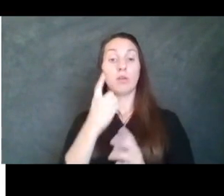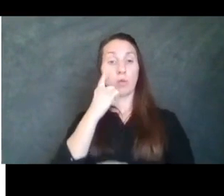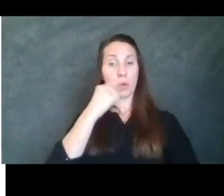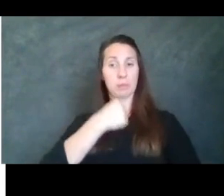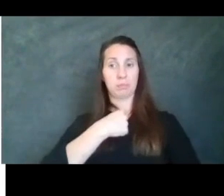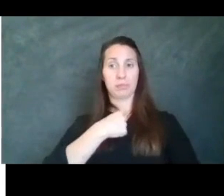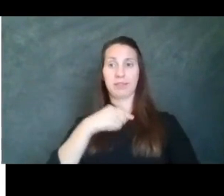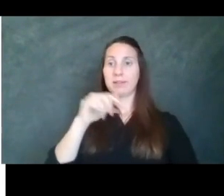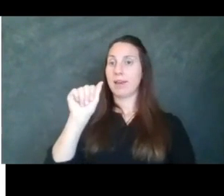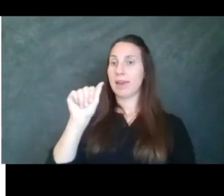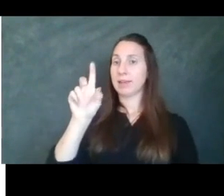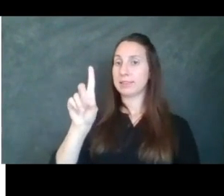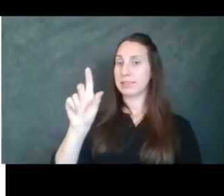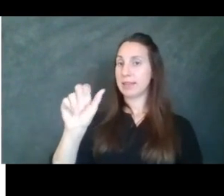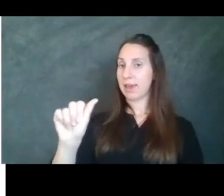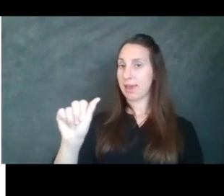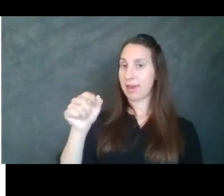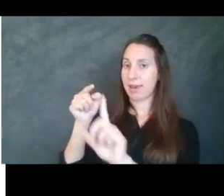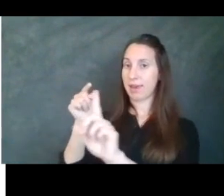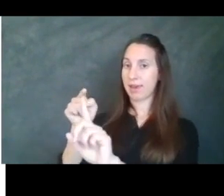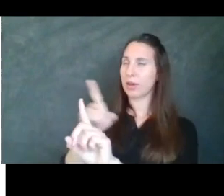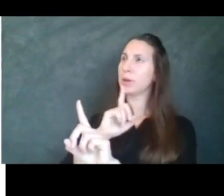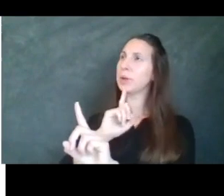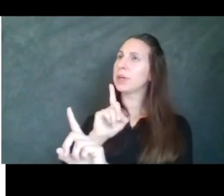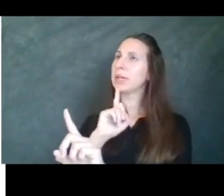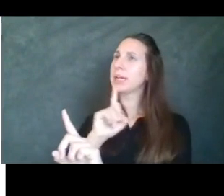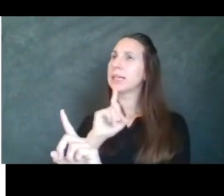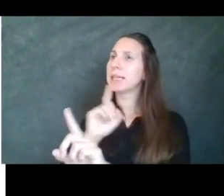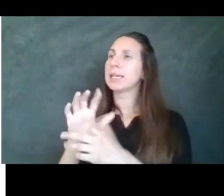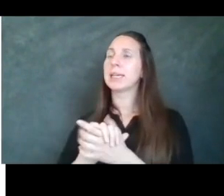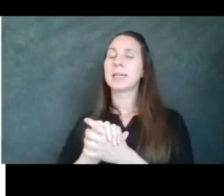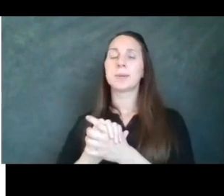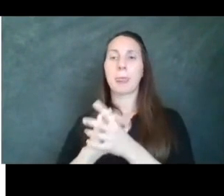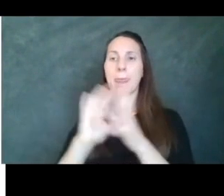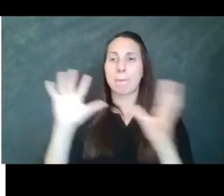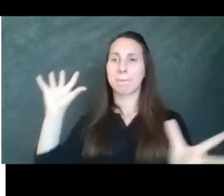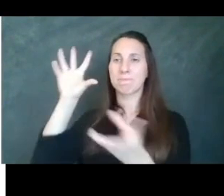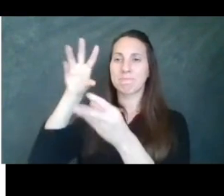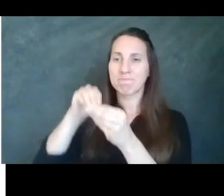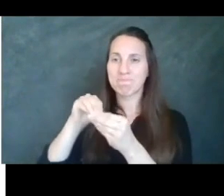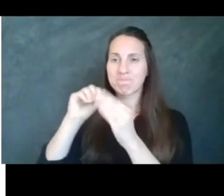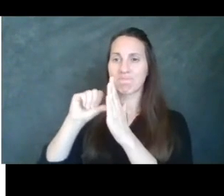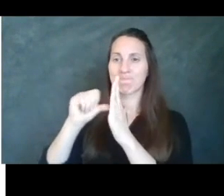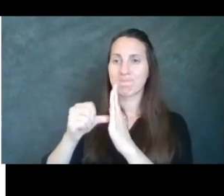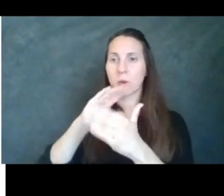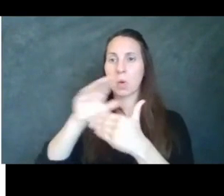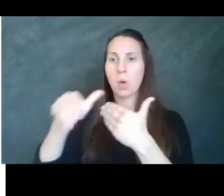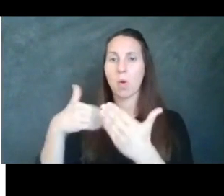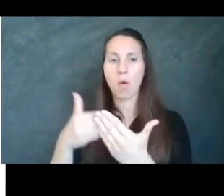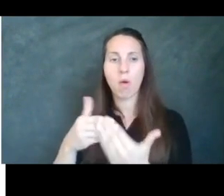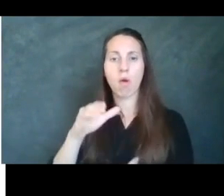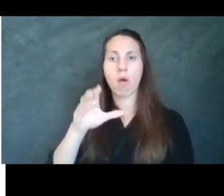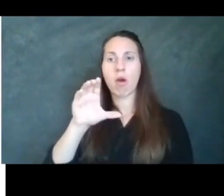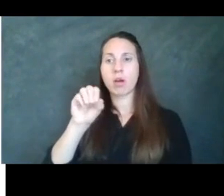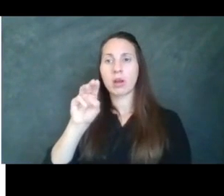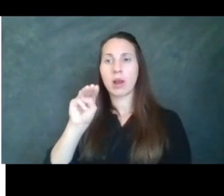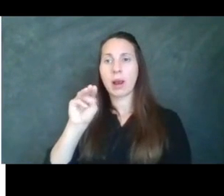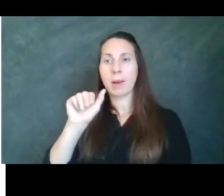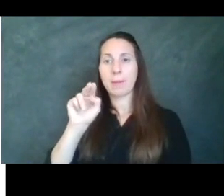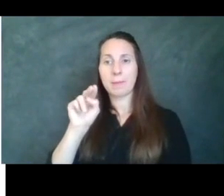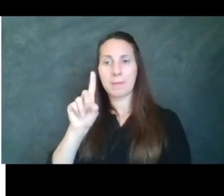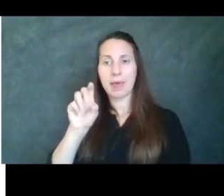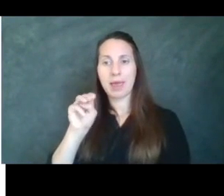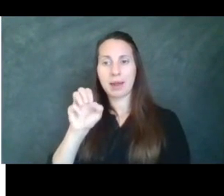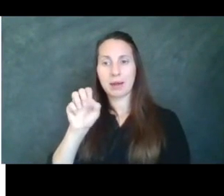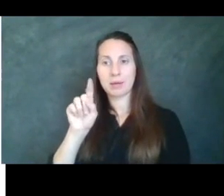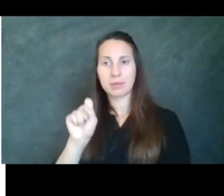a codification of the commandment to do justice and pursue acts of